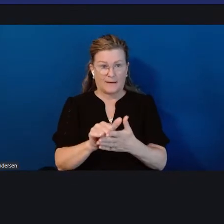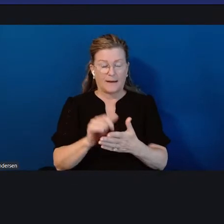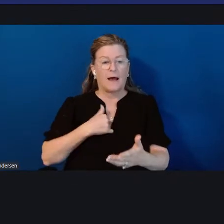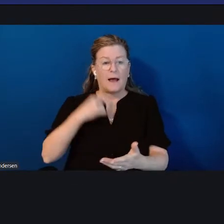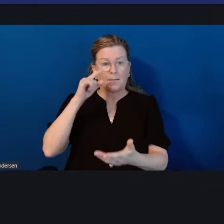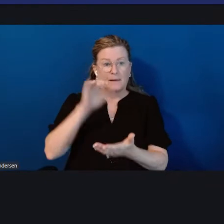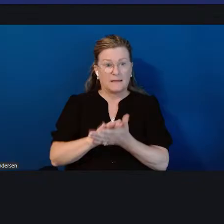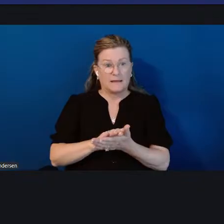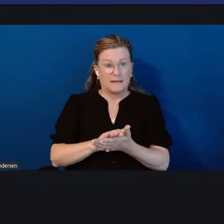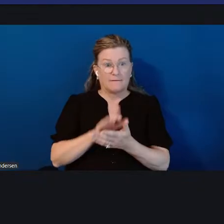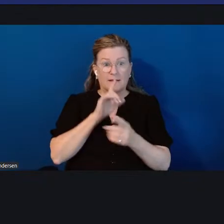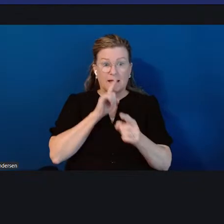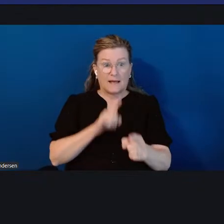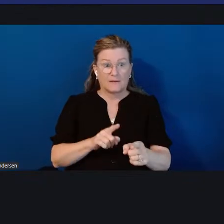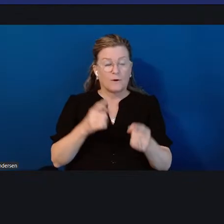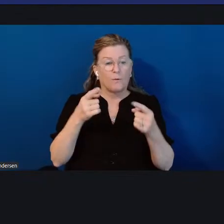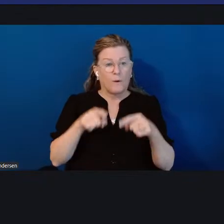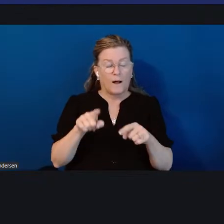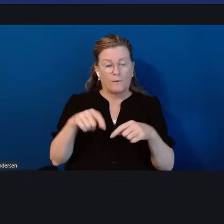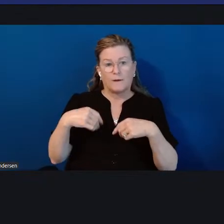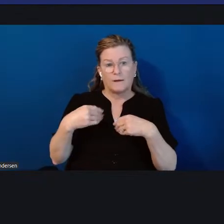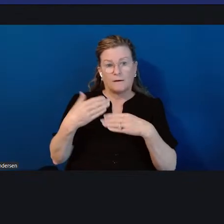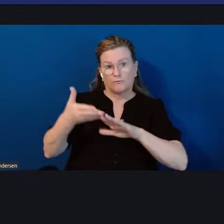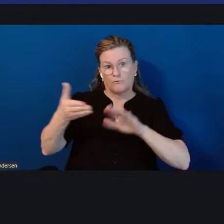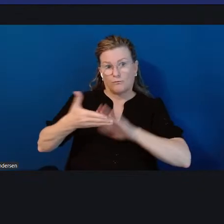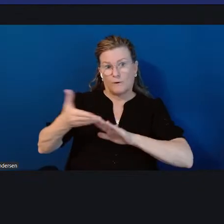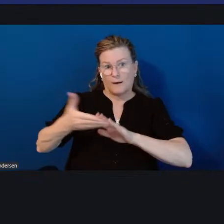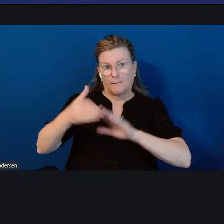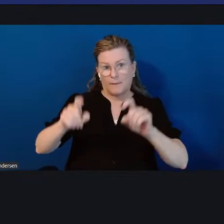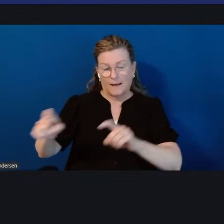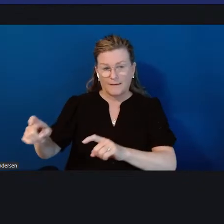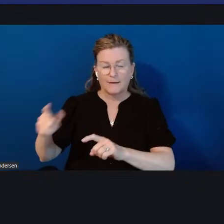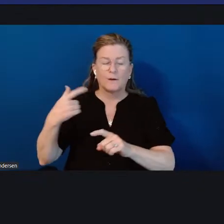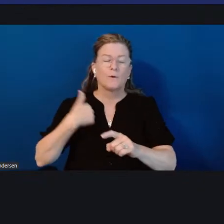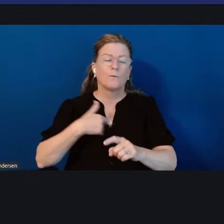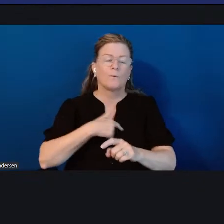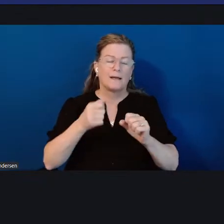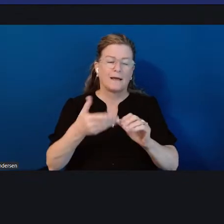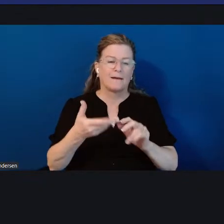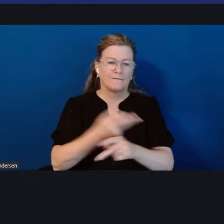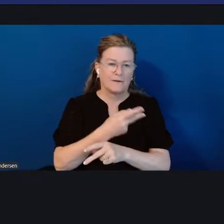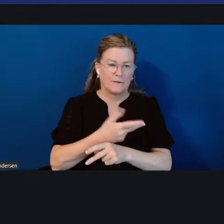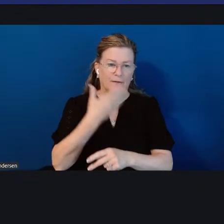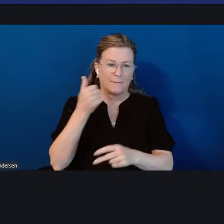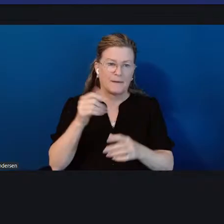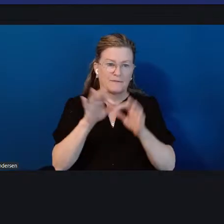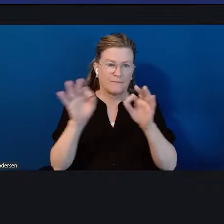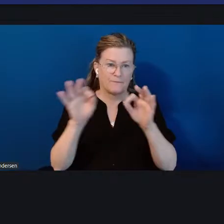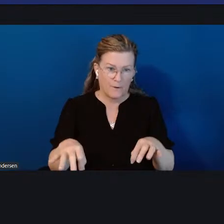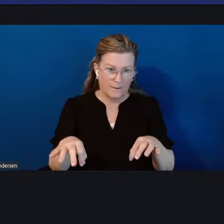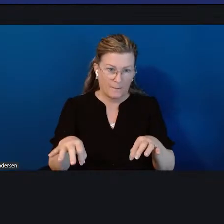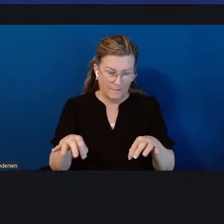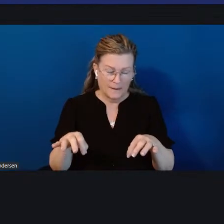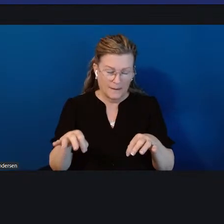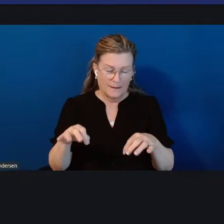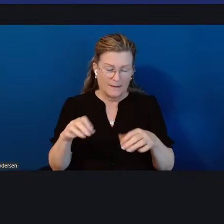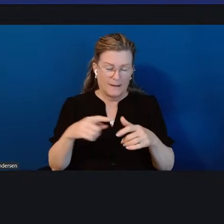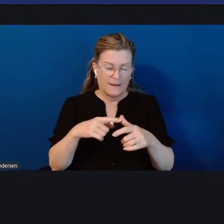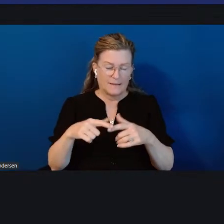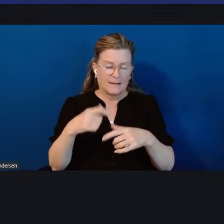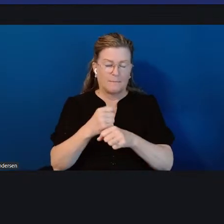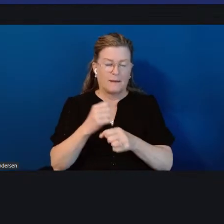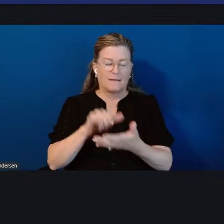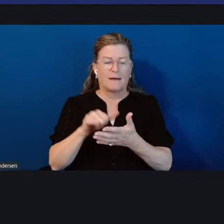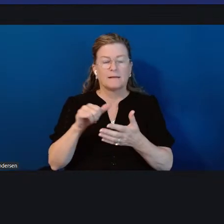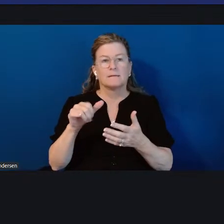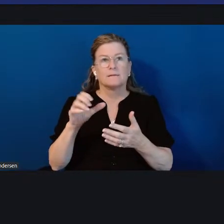your question is that as we do a pilot, we can flesh out those forms and make them so they're